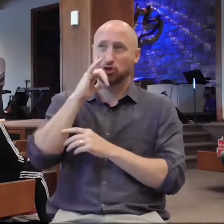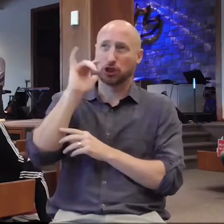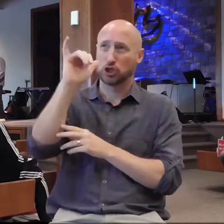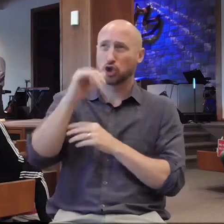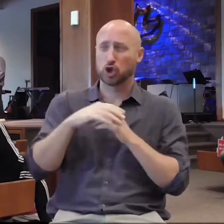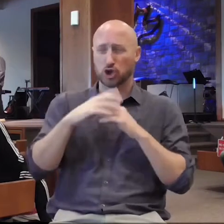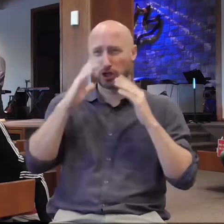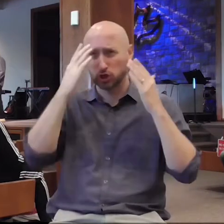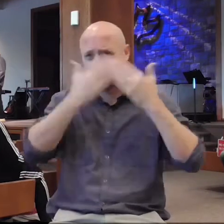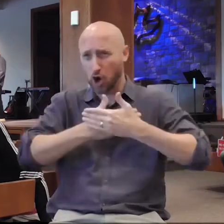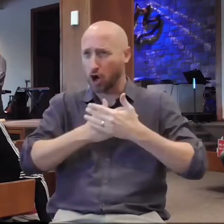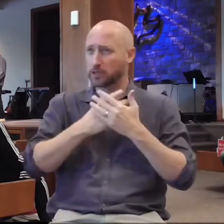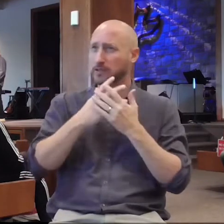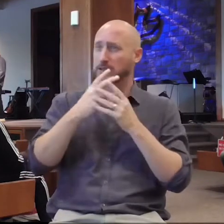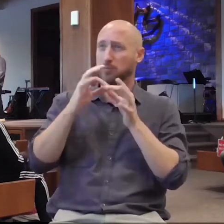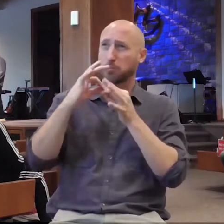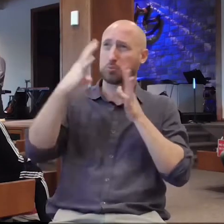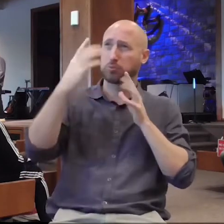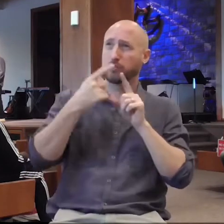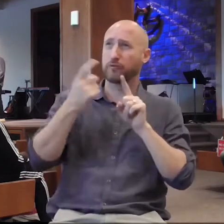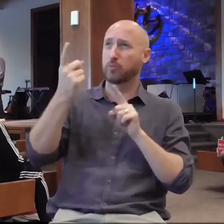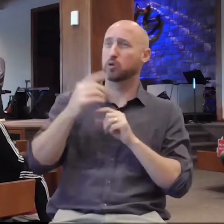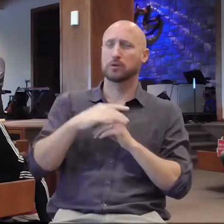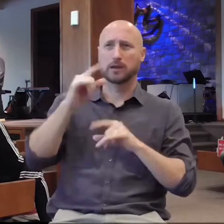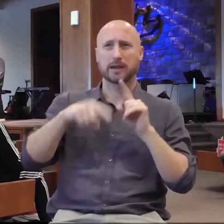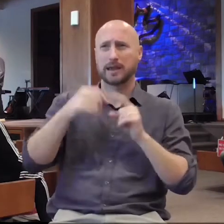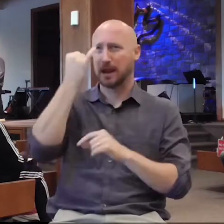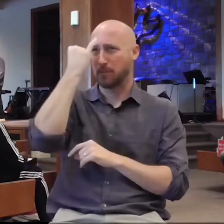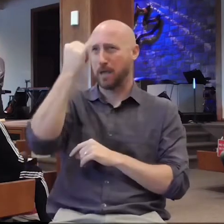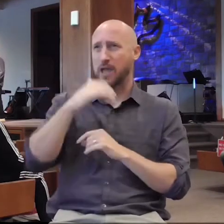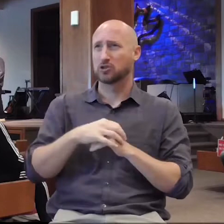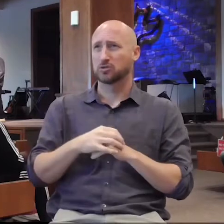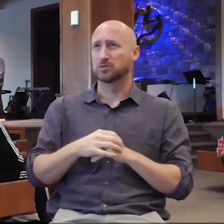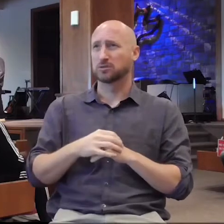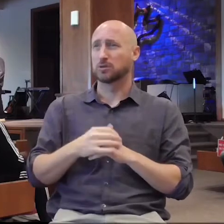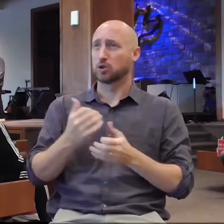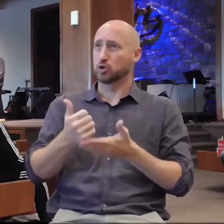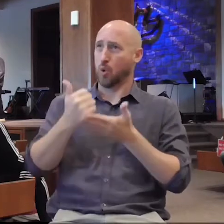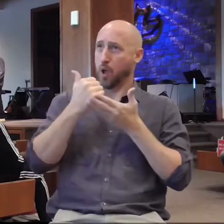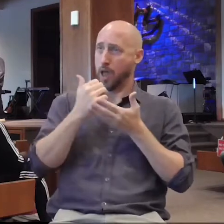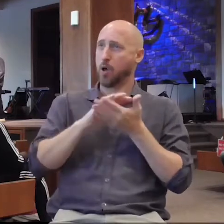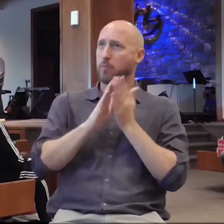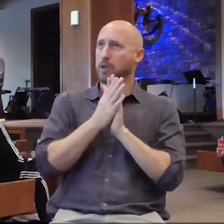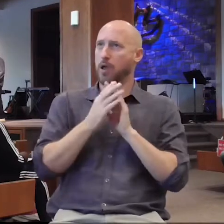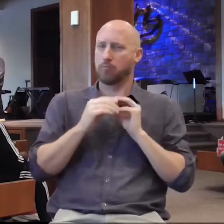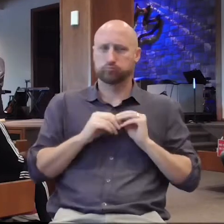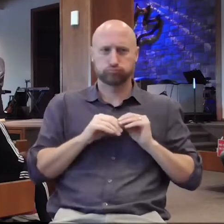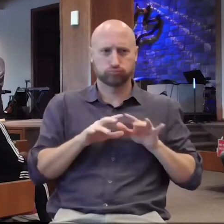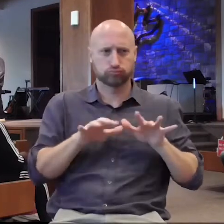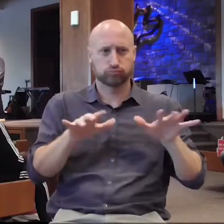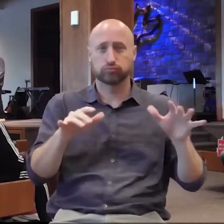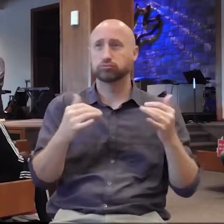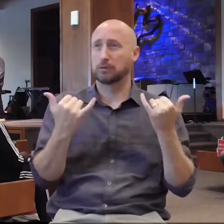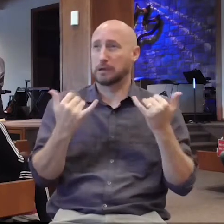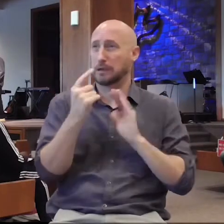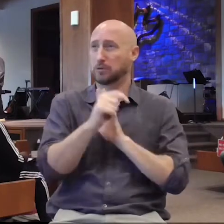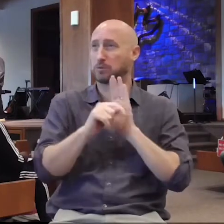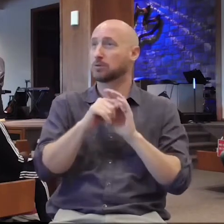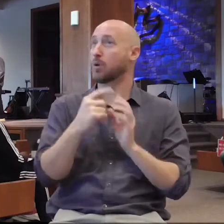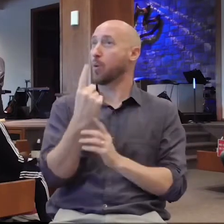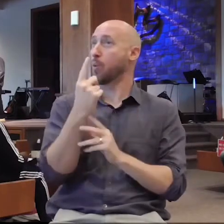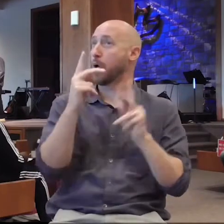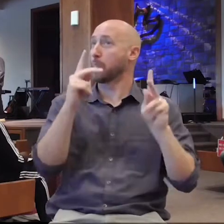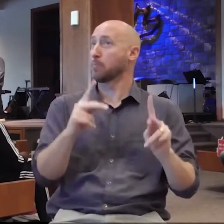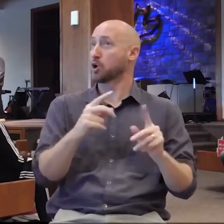you. So, Lord Jesus, please let us be contagious in these days, Lord. One person saved